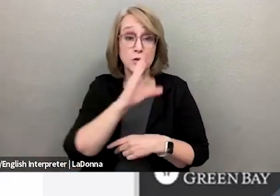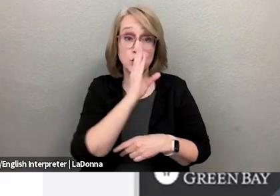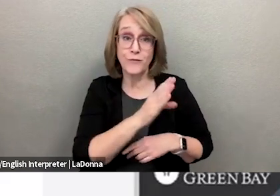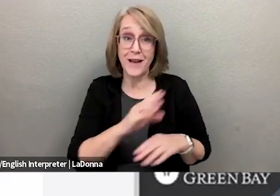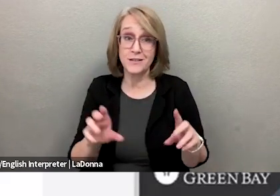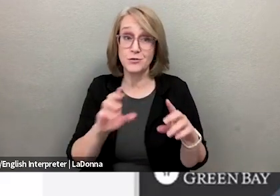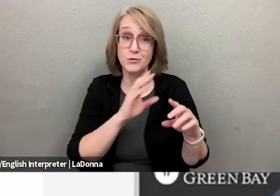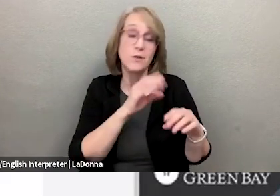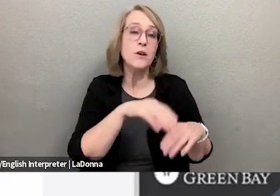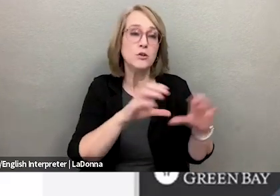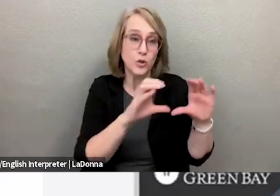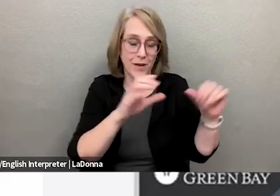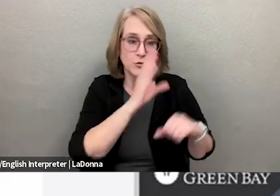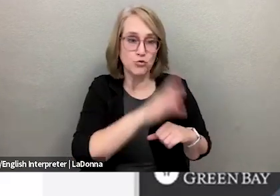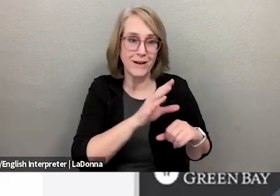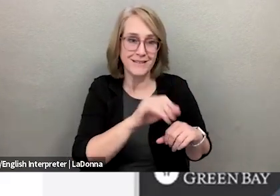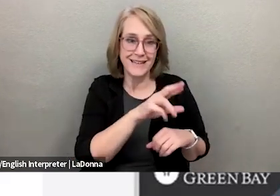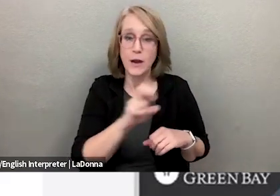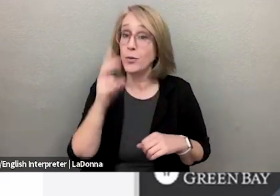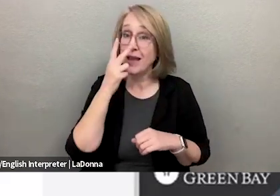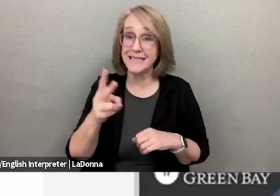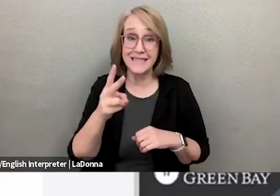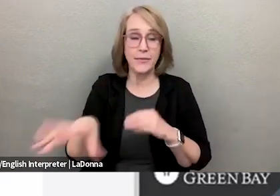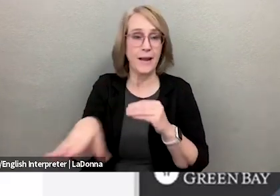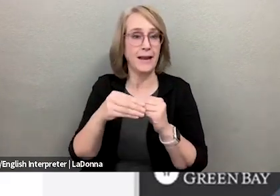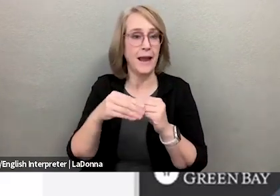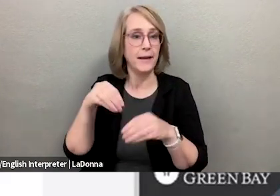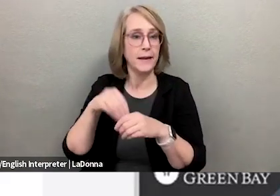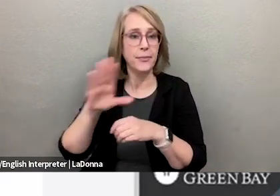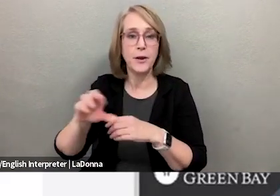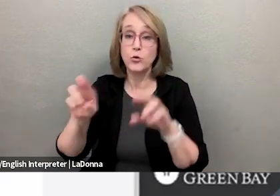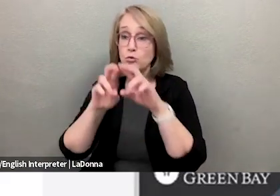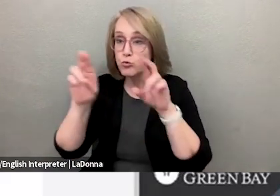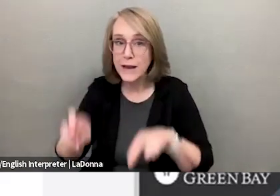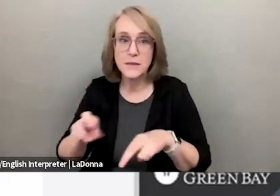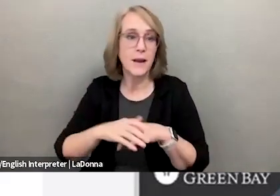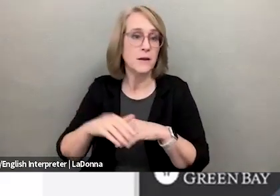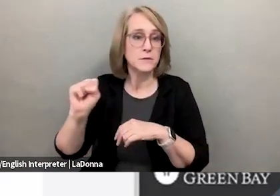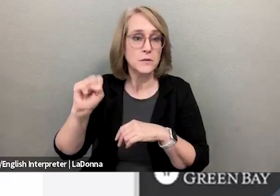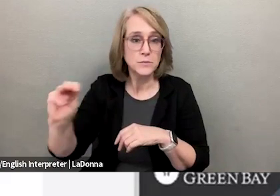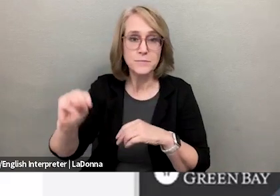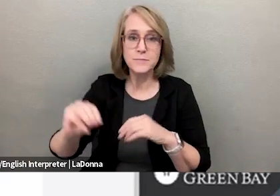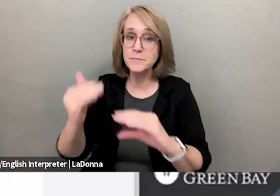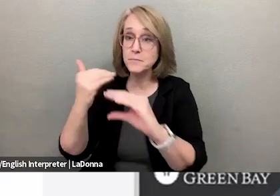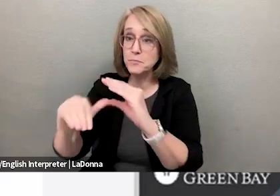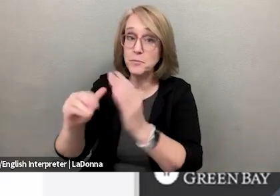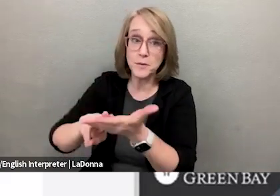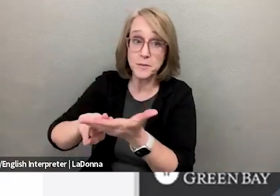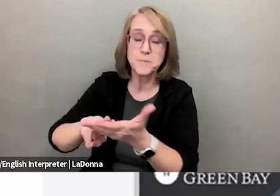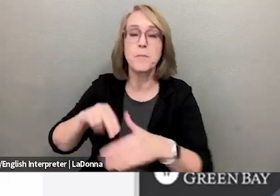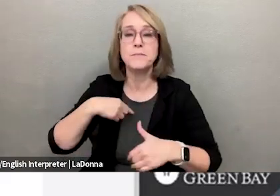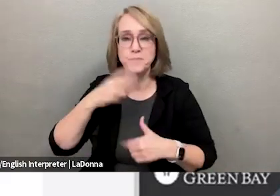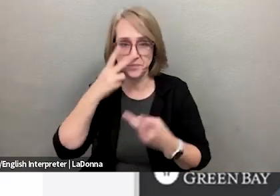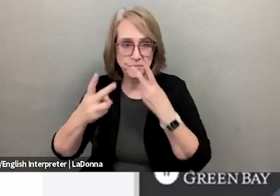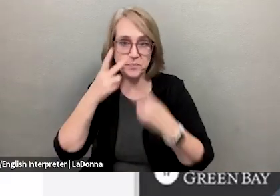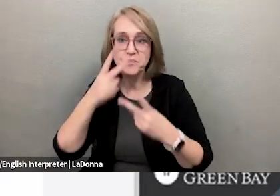receive these virtual badges, and they can put it on their social media, their resumes, their email signatures. And we're starting to see